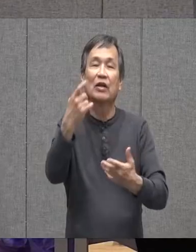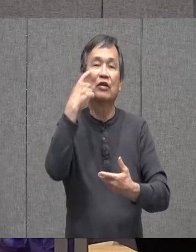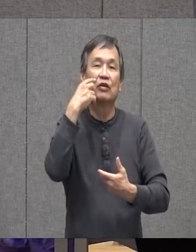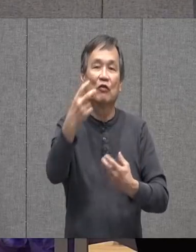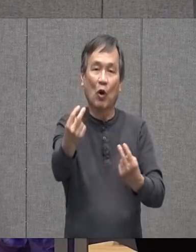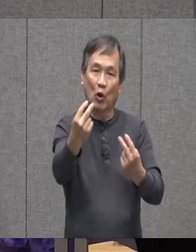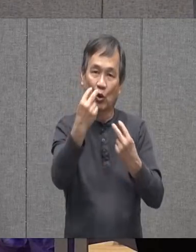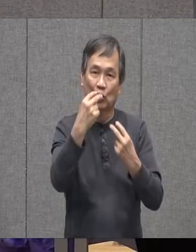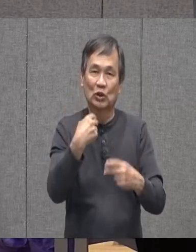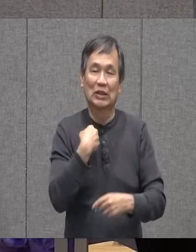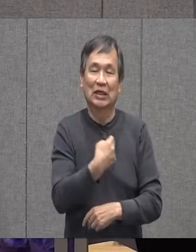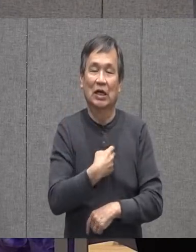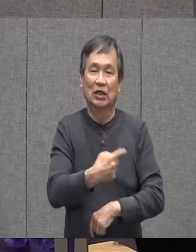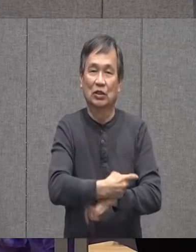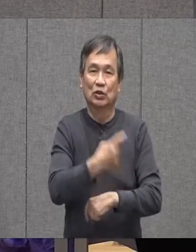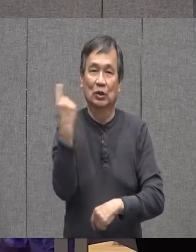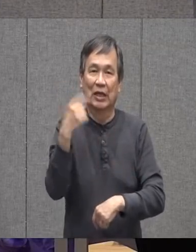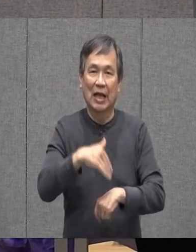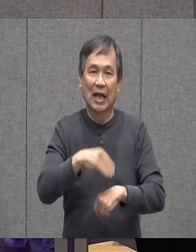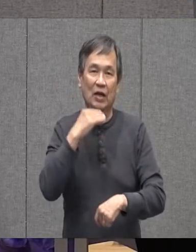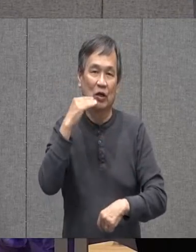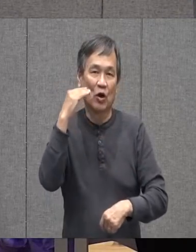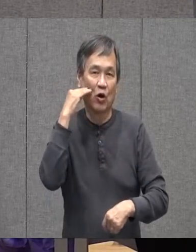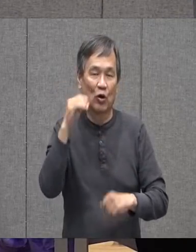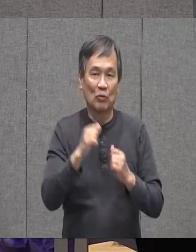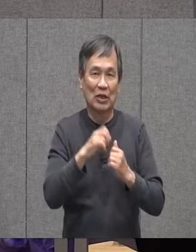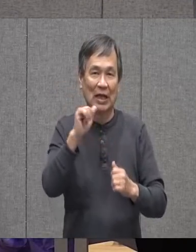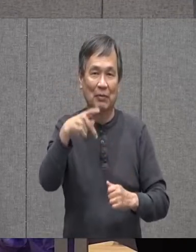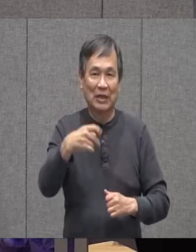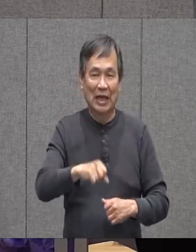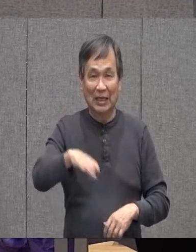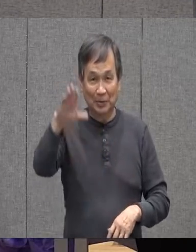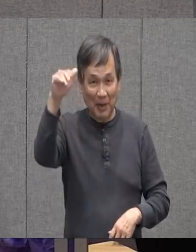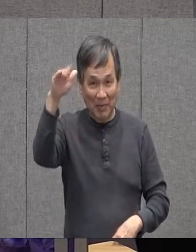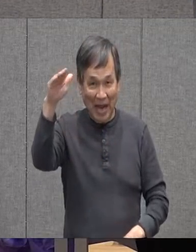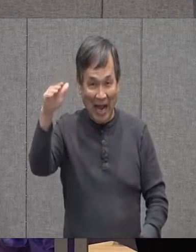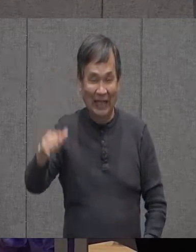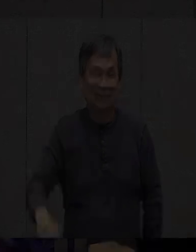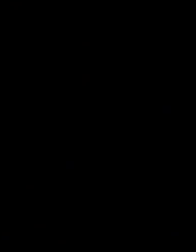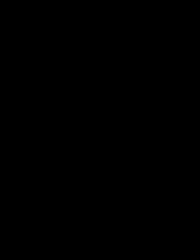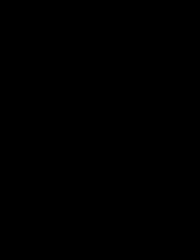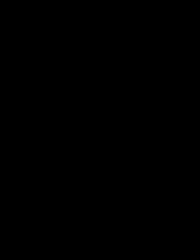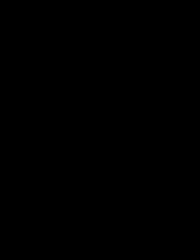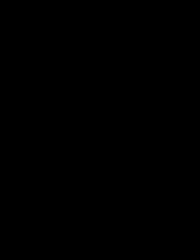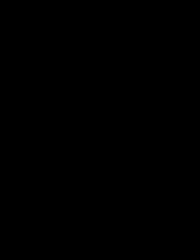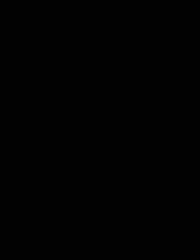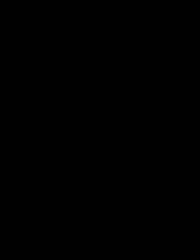today with At Home at APS. Bye-bye, mathematicians. Bye, guys.